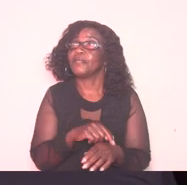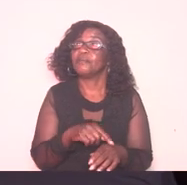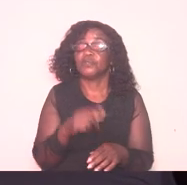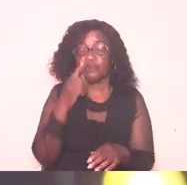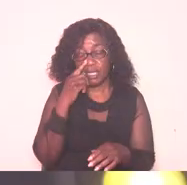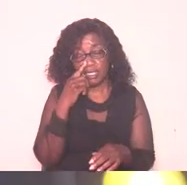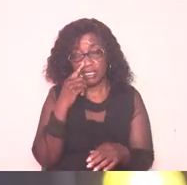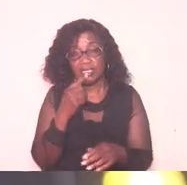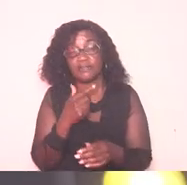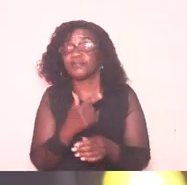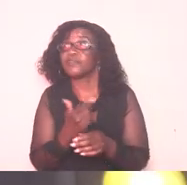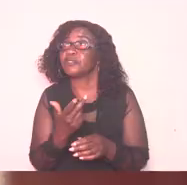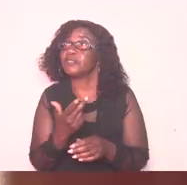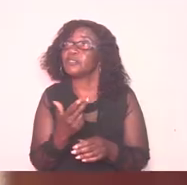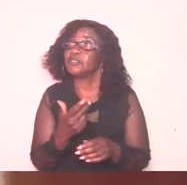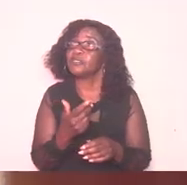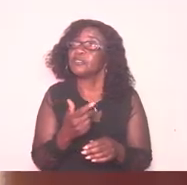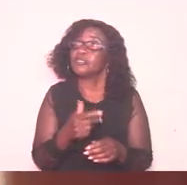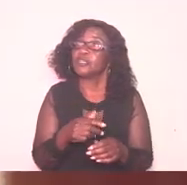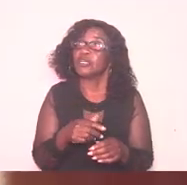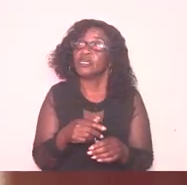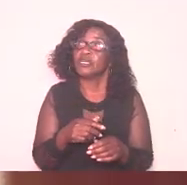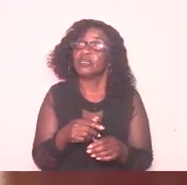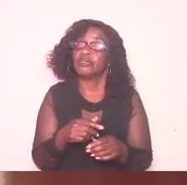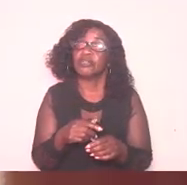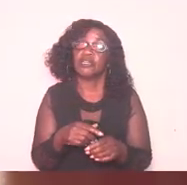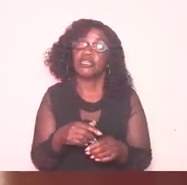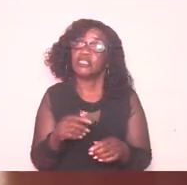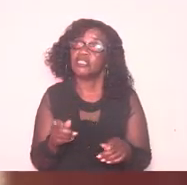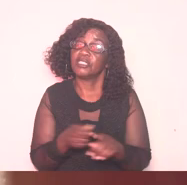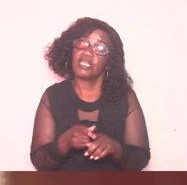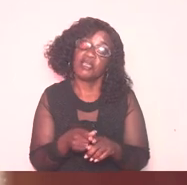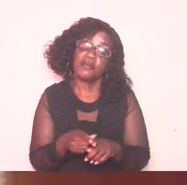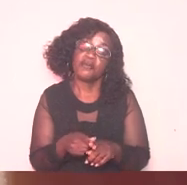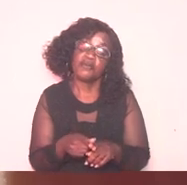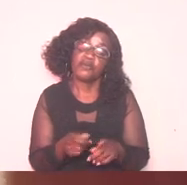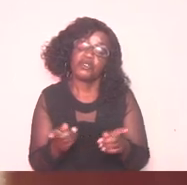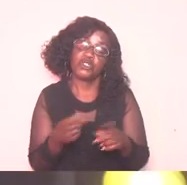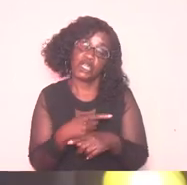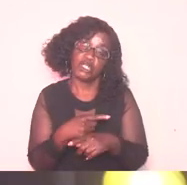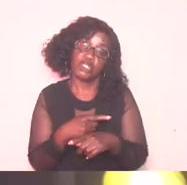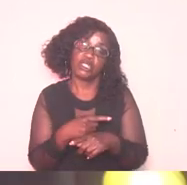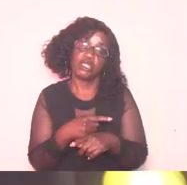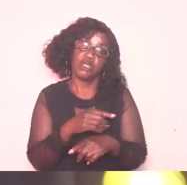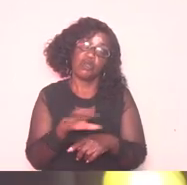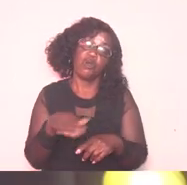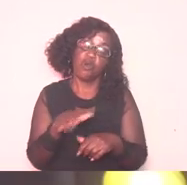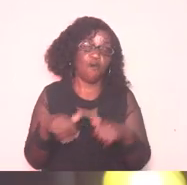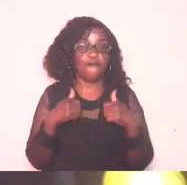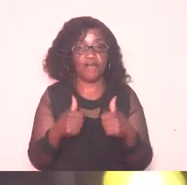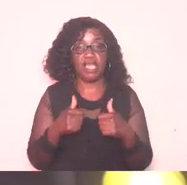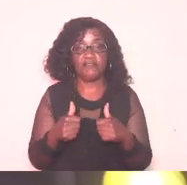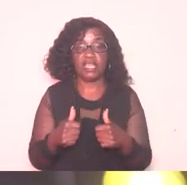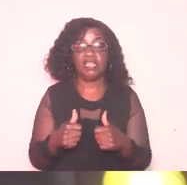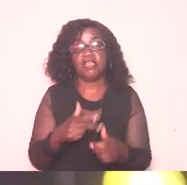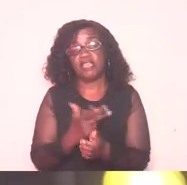recognize what exactly is at stake in a situation, right? To effect the right mitigating factors so that they don't just say, oh, fine, you violated the law. This